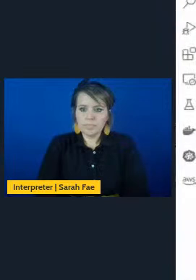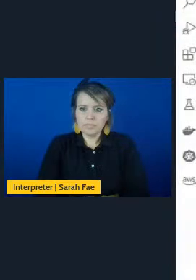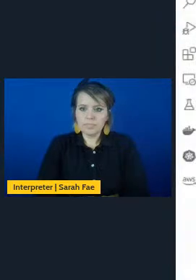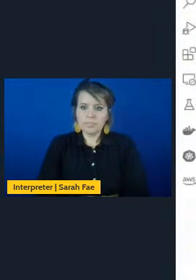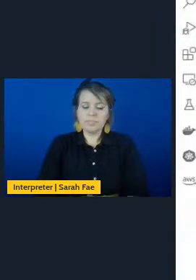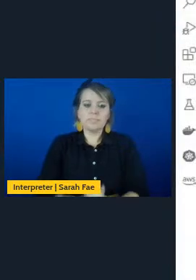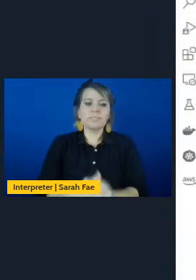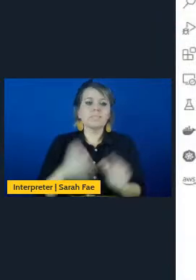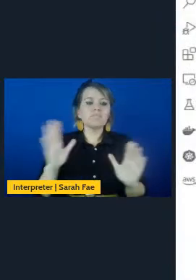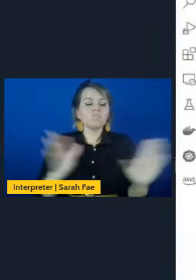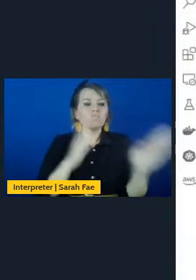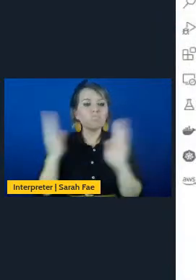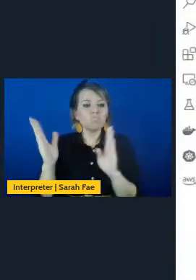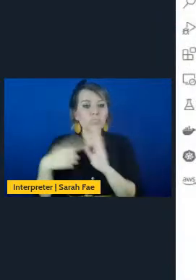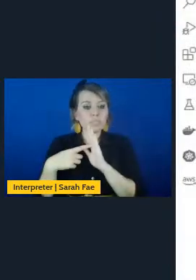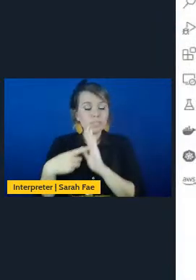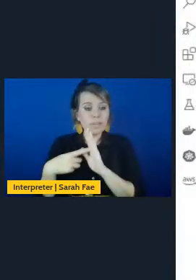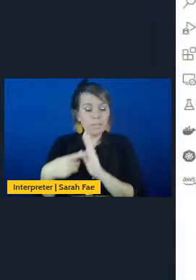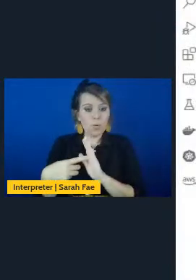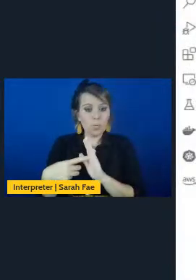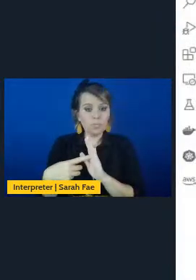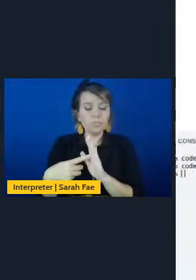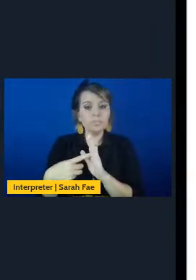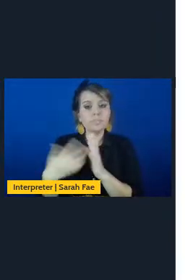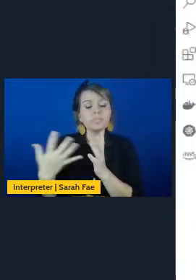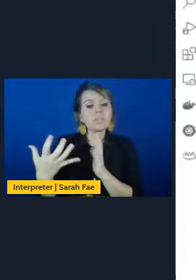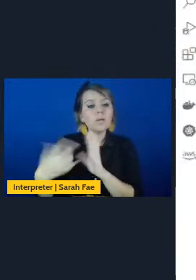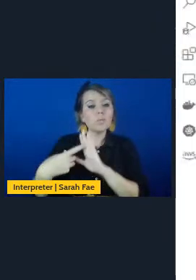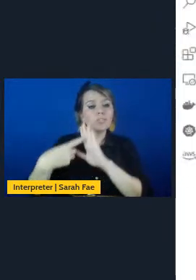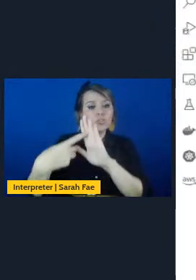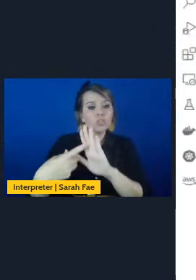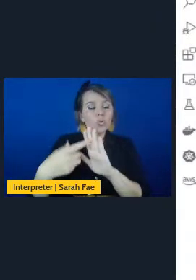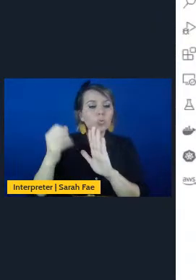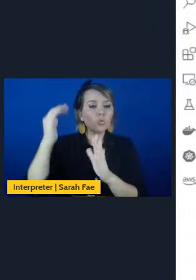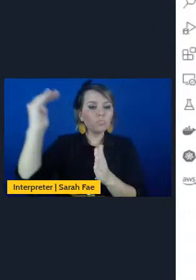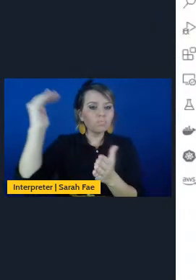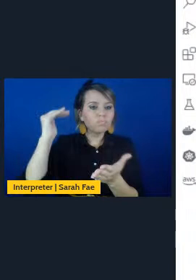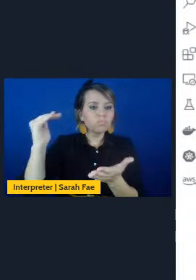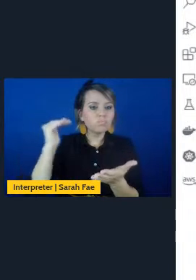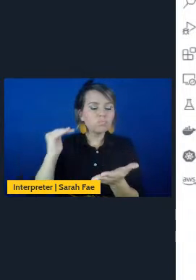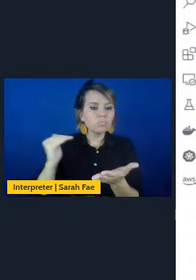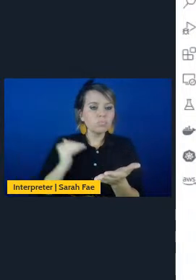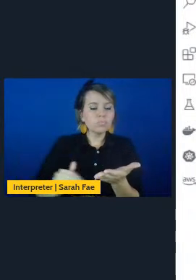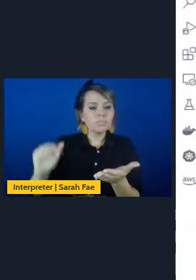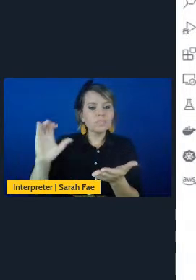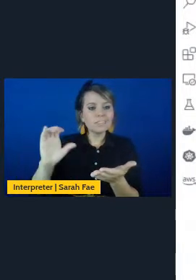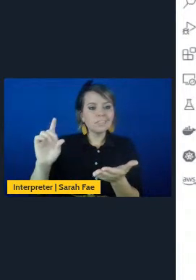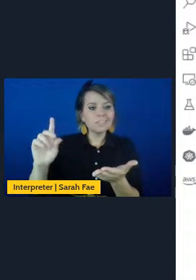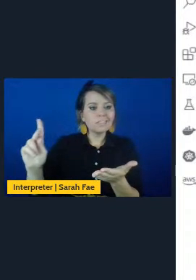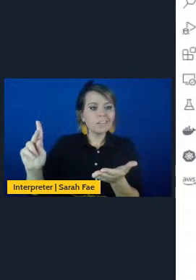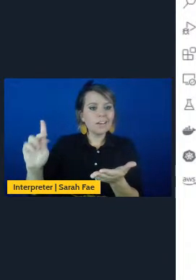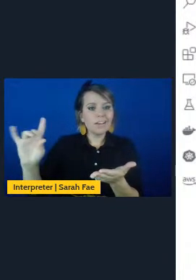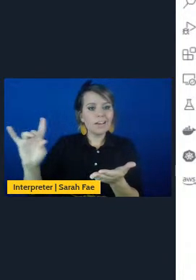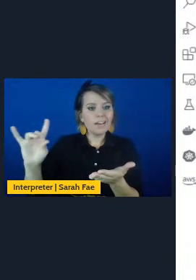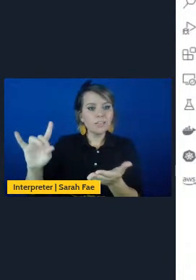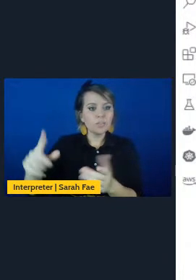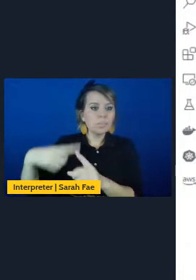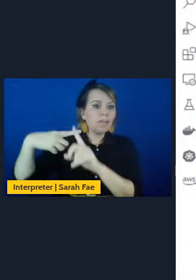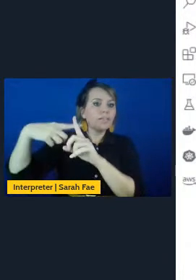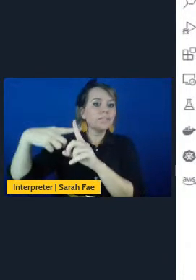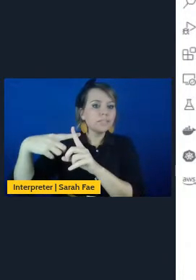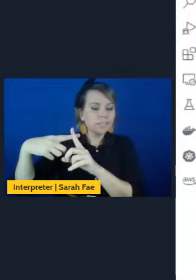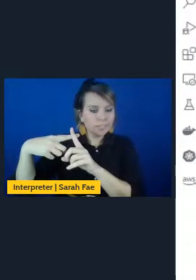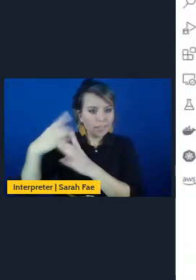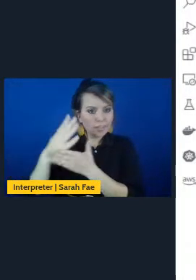demo where I'm going to demonstrate to you or show you or walk you through the CDK's plus aspect. So the code which